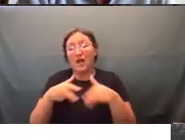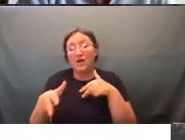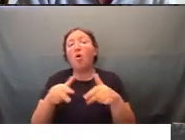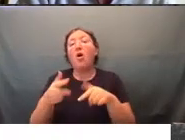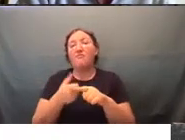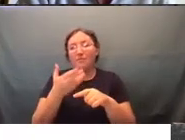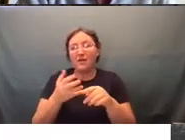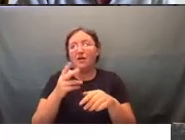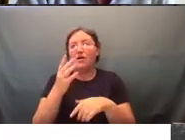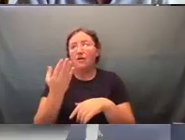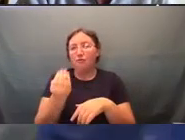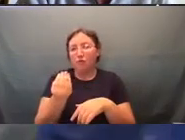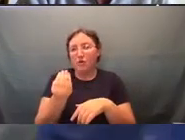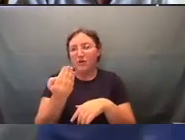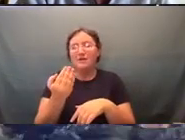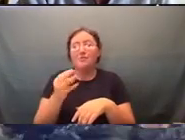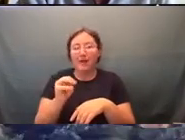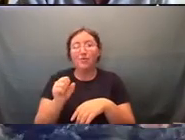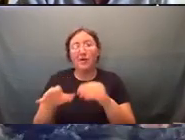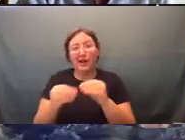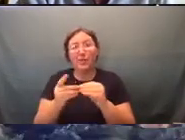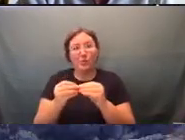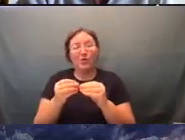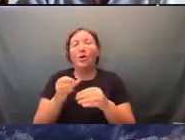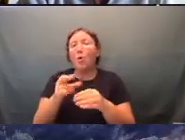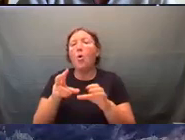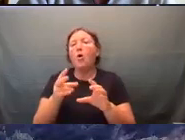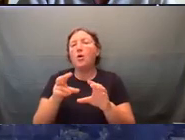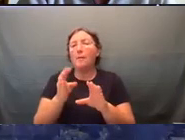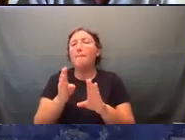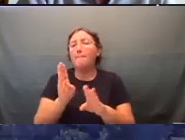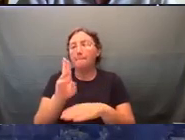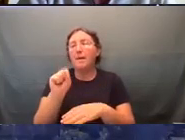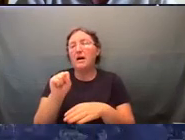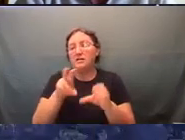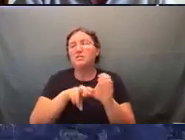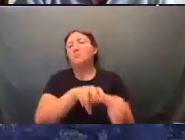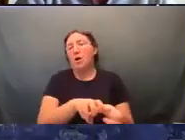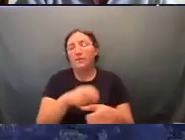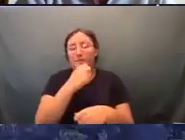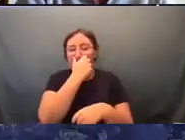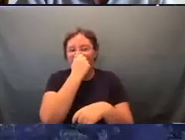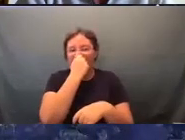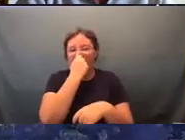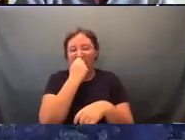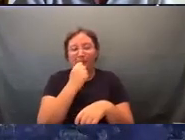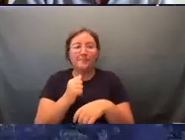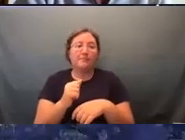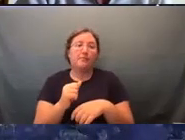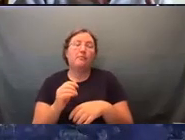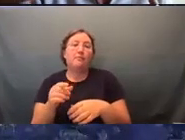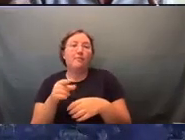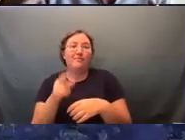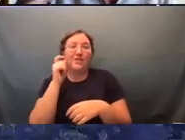village there, or those shuttles are available just to keep parking real nice. I thought this was a really cool overhead